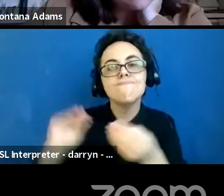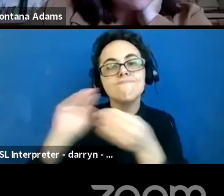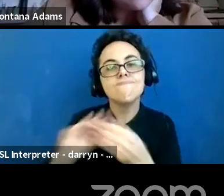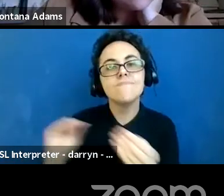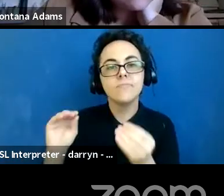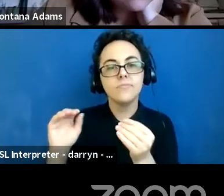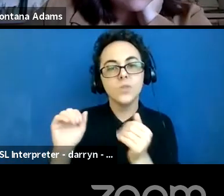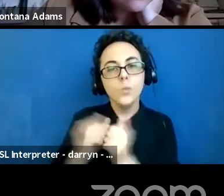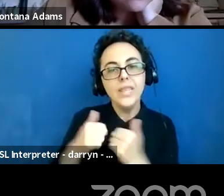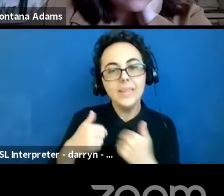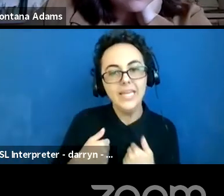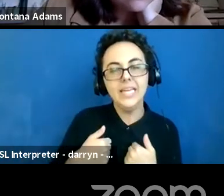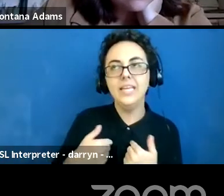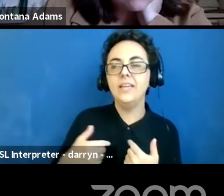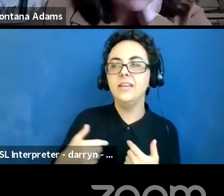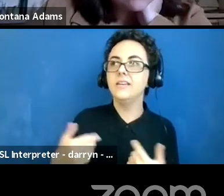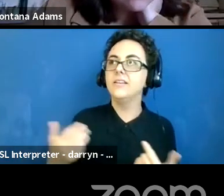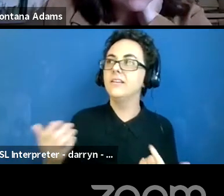you know, any